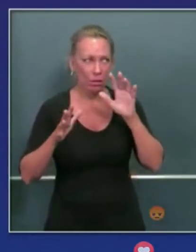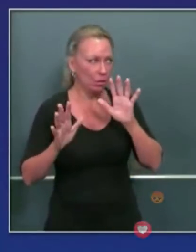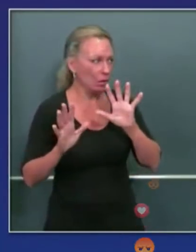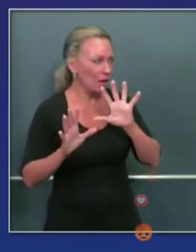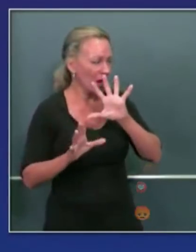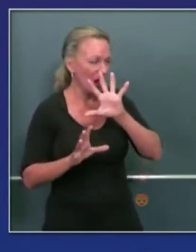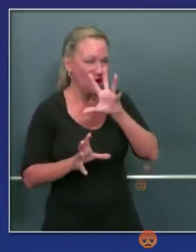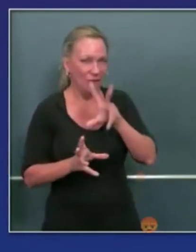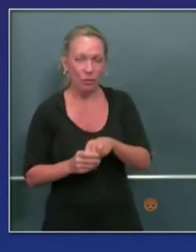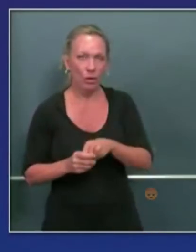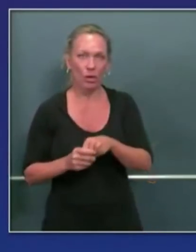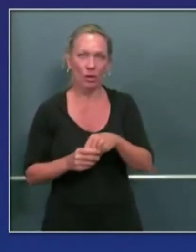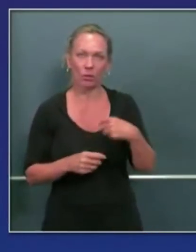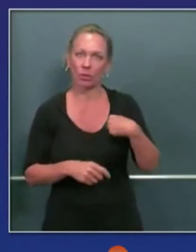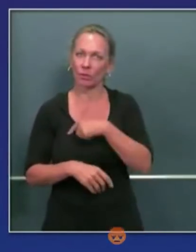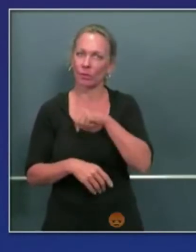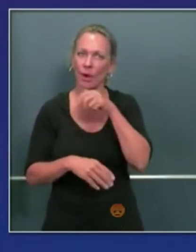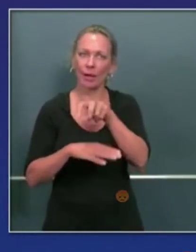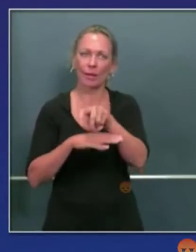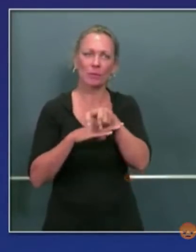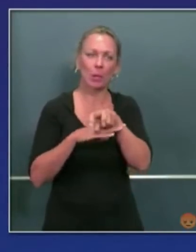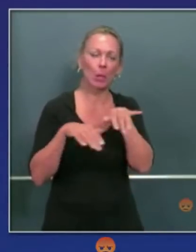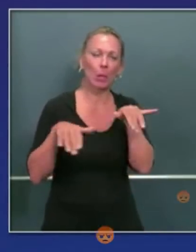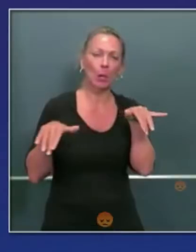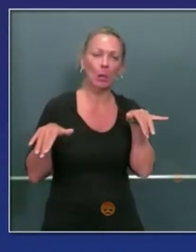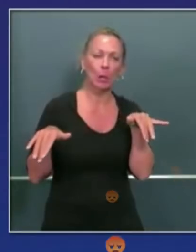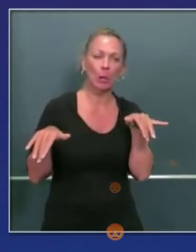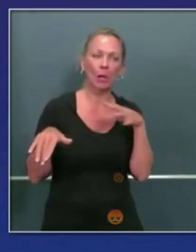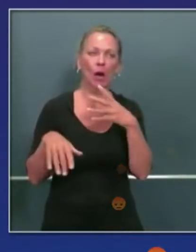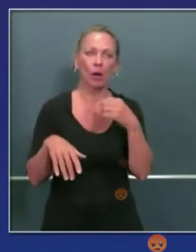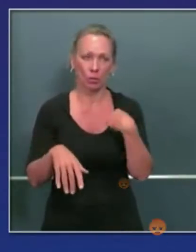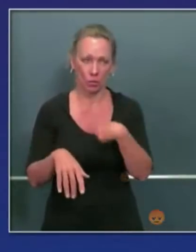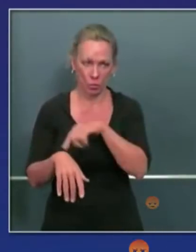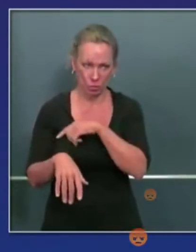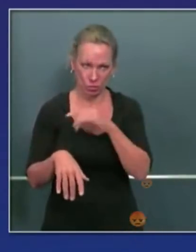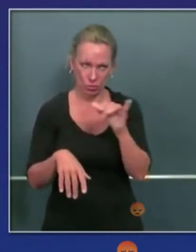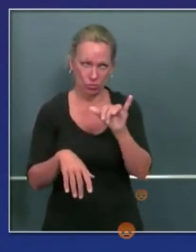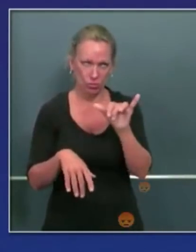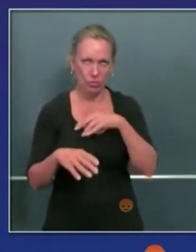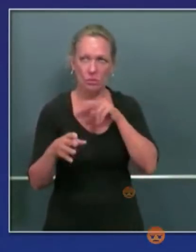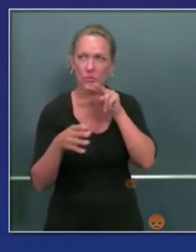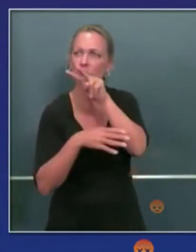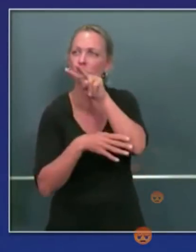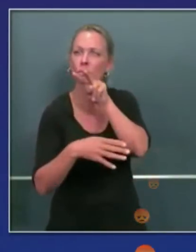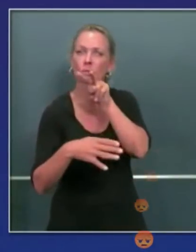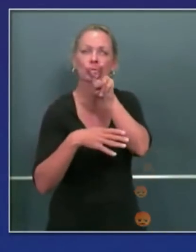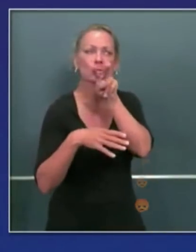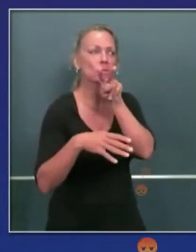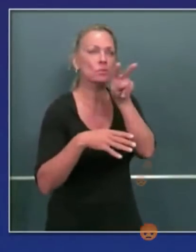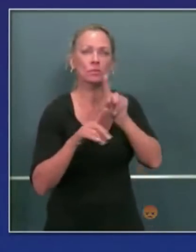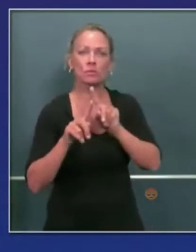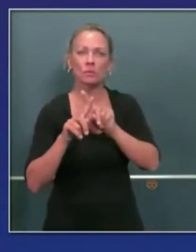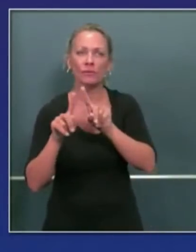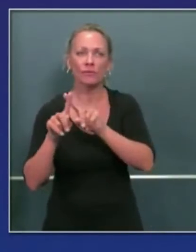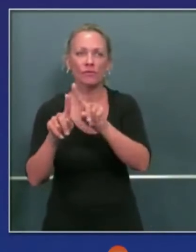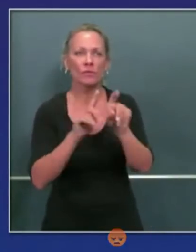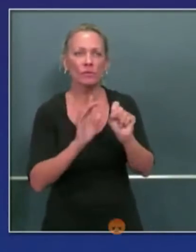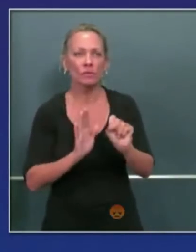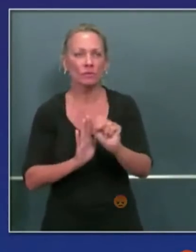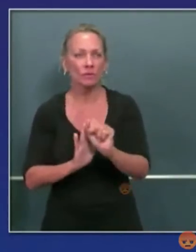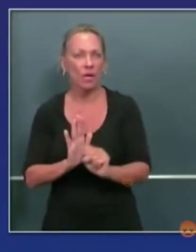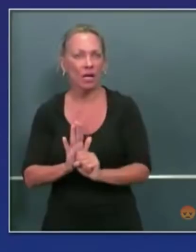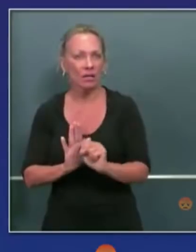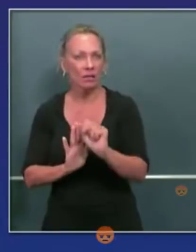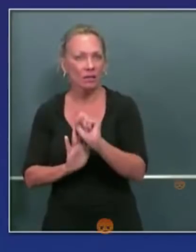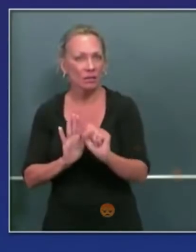to really assess what our tiếp needs nhận are bệnh in nhân. this state to work our way through the first wave of this pandemic. And remember, we're in the